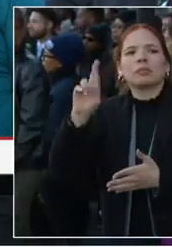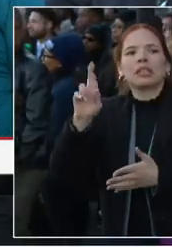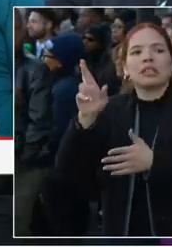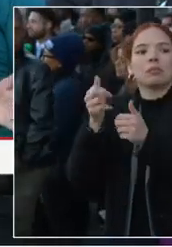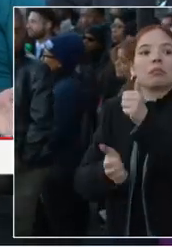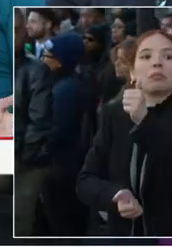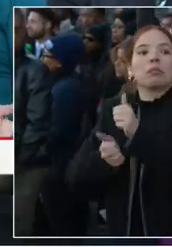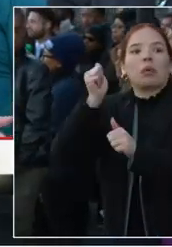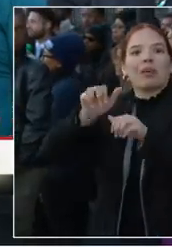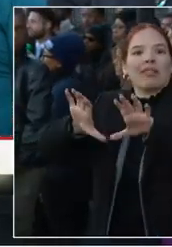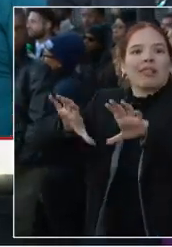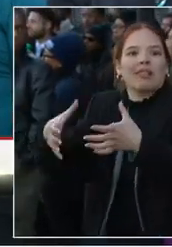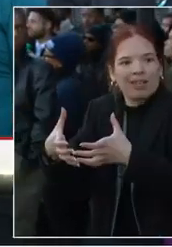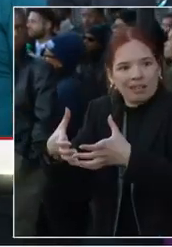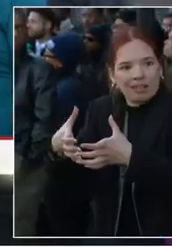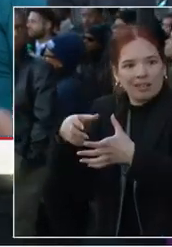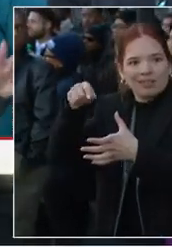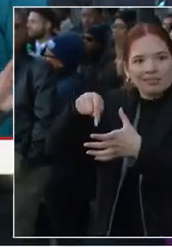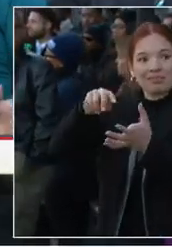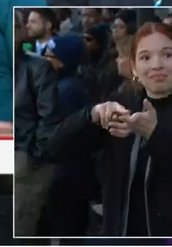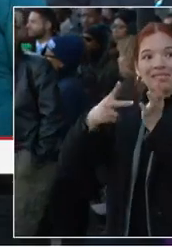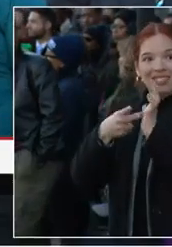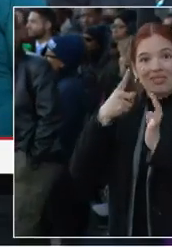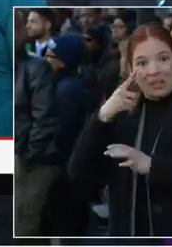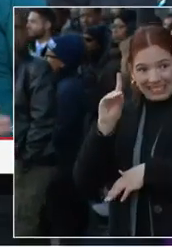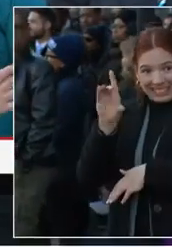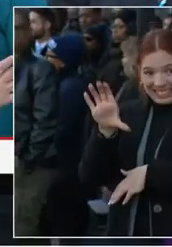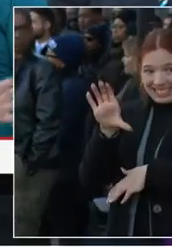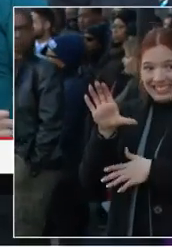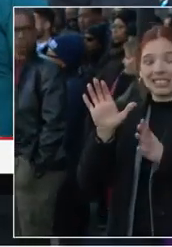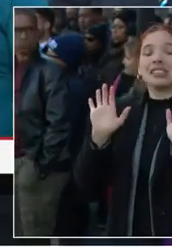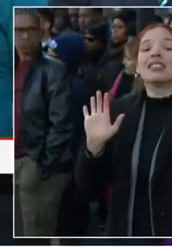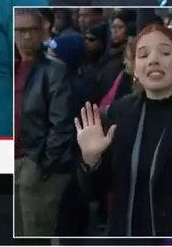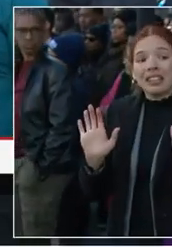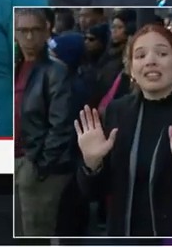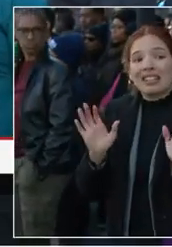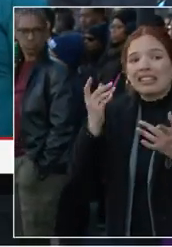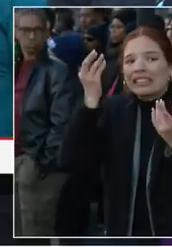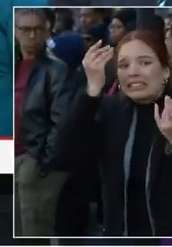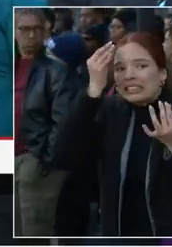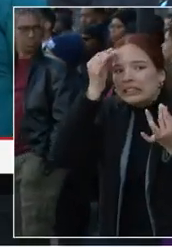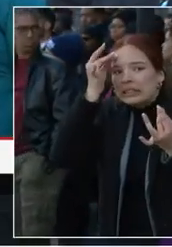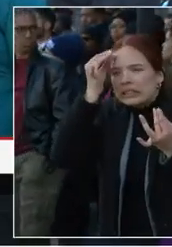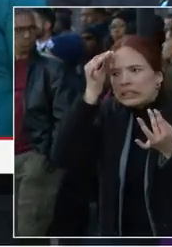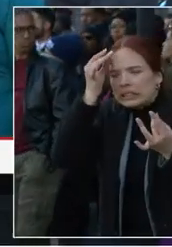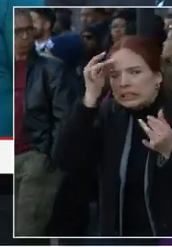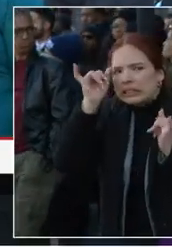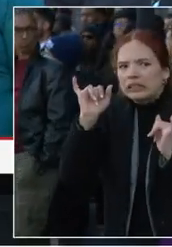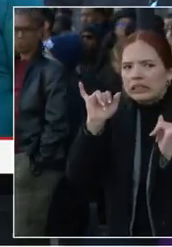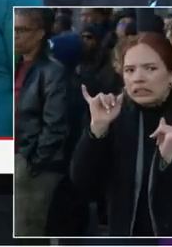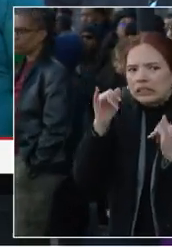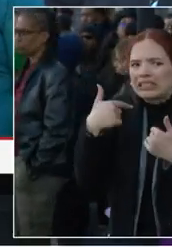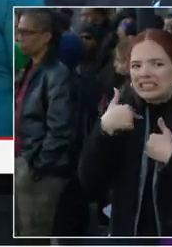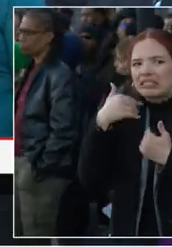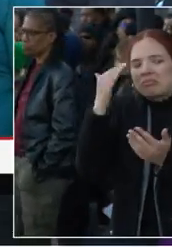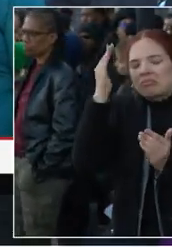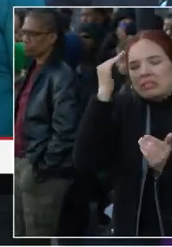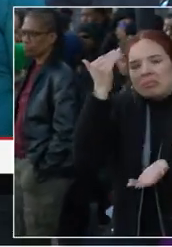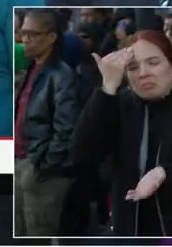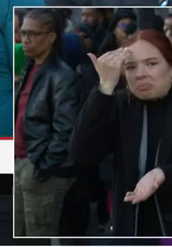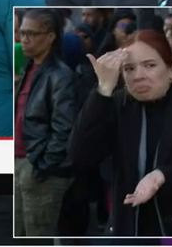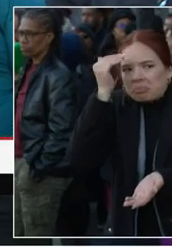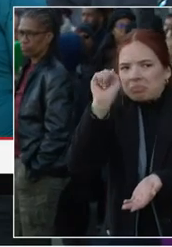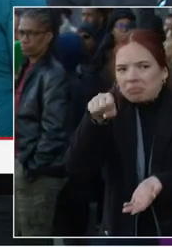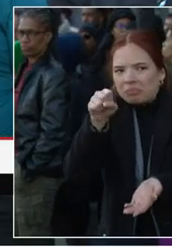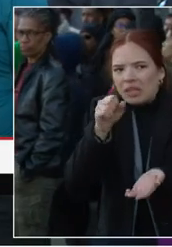for D.C. Certainly I was. Been thinking about it for a while, about what that could mean to DC